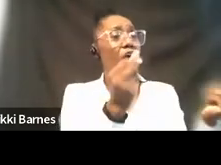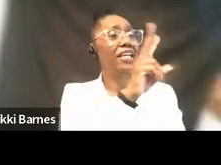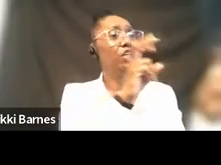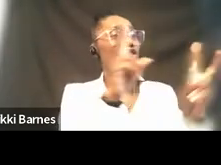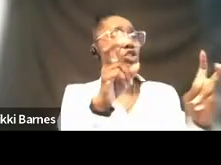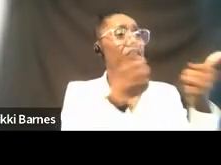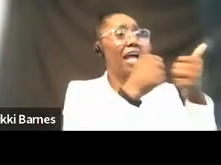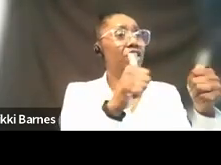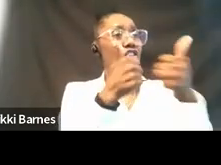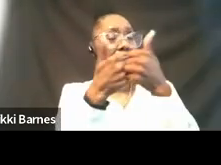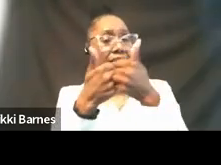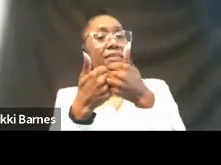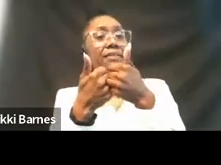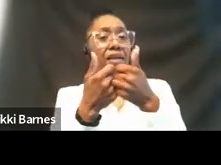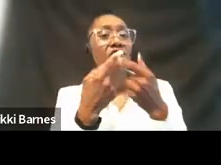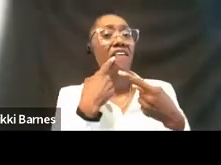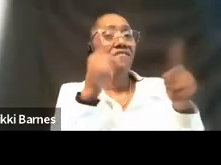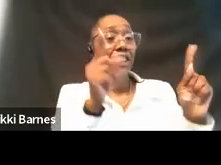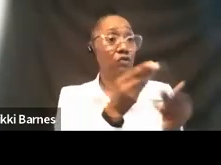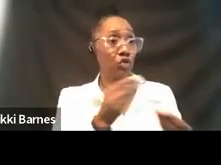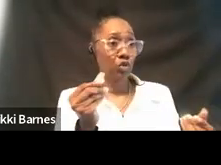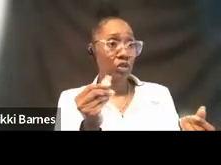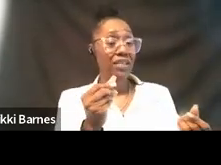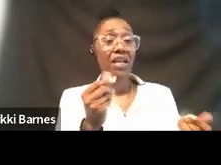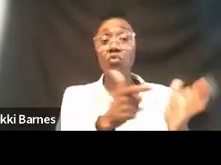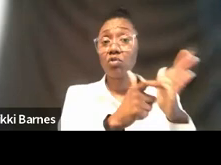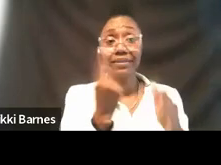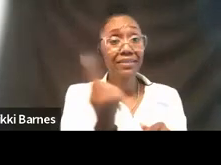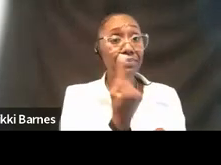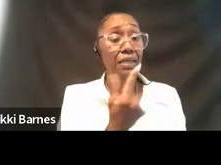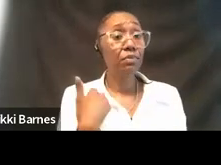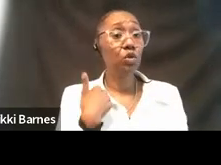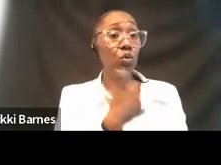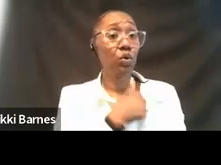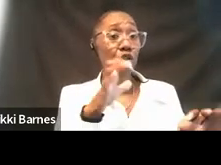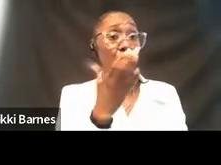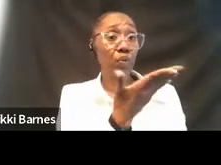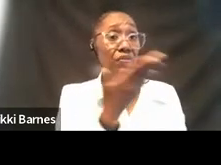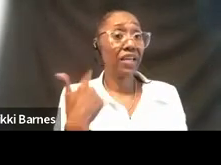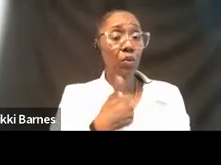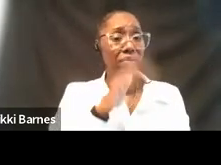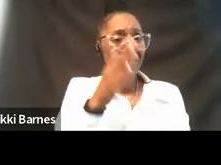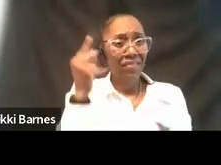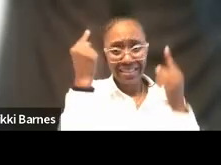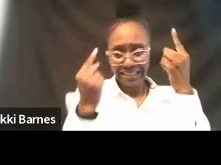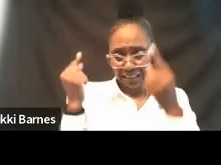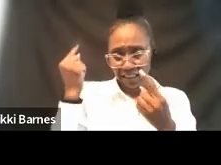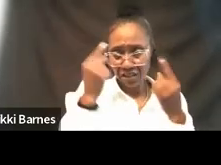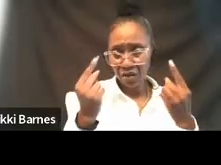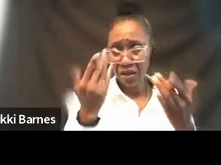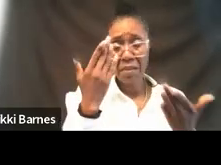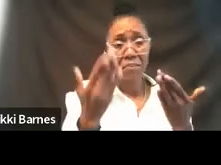effective solutions. It also requires that sometimes we do things that we've never considered that might be new or